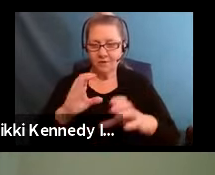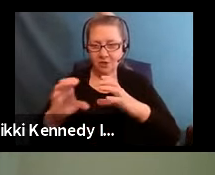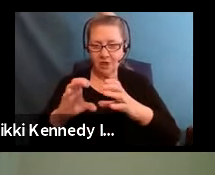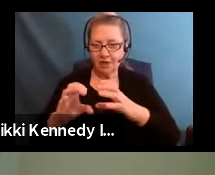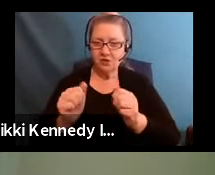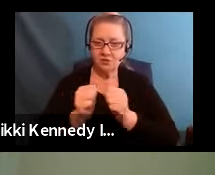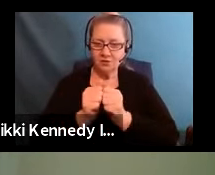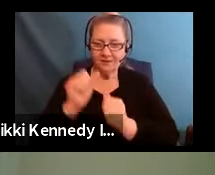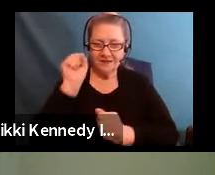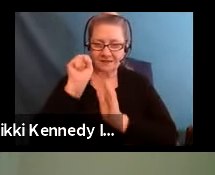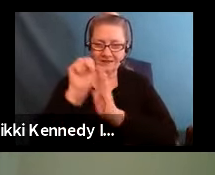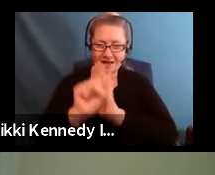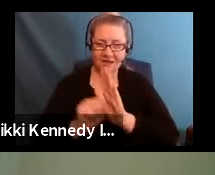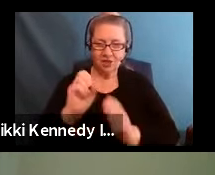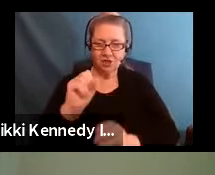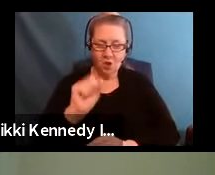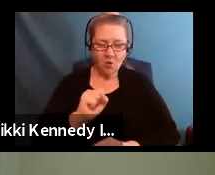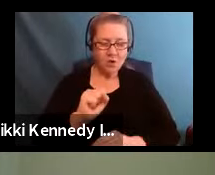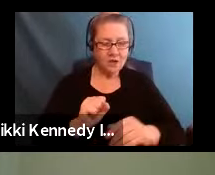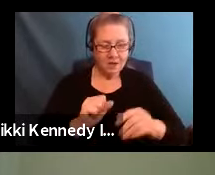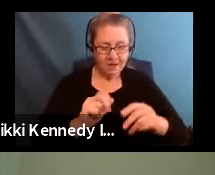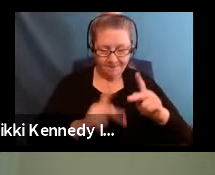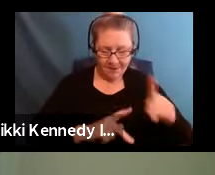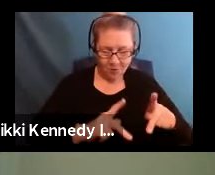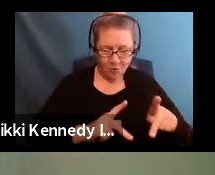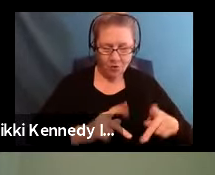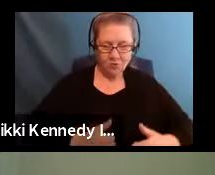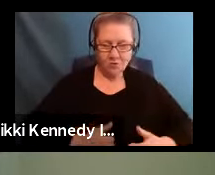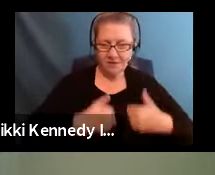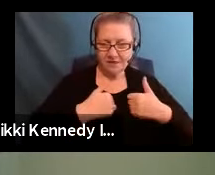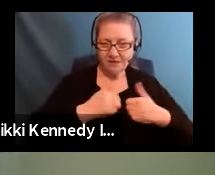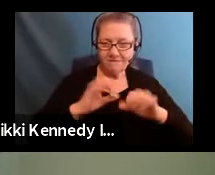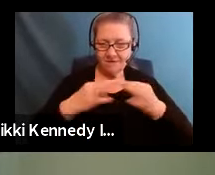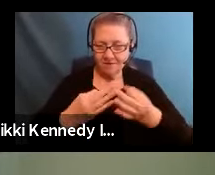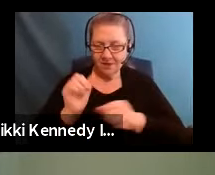our residents and families and workers know what to expect.